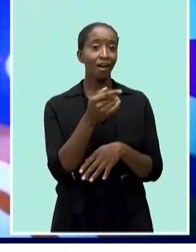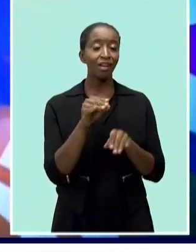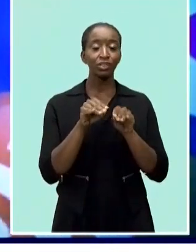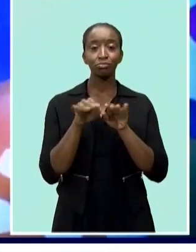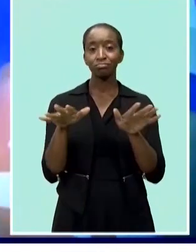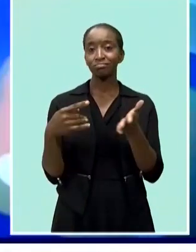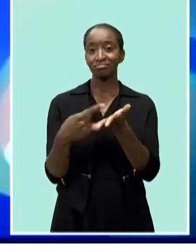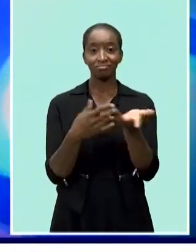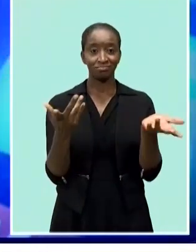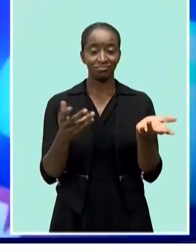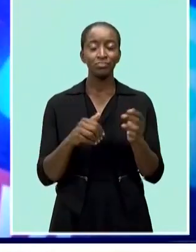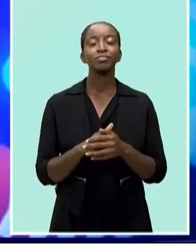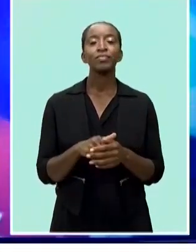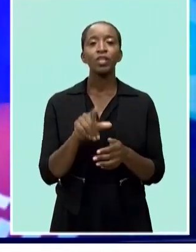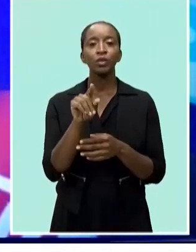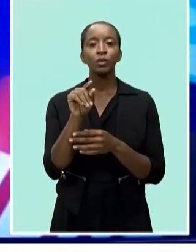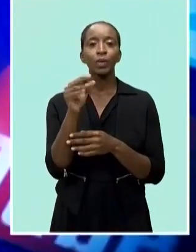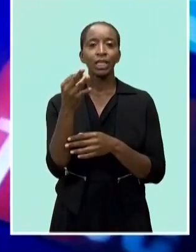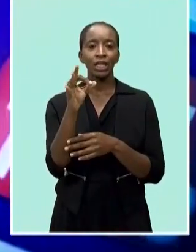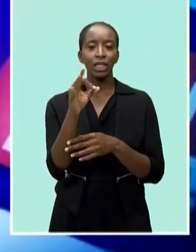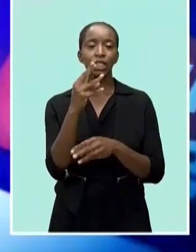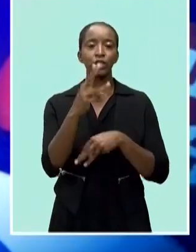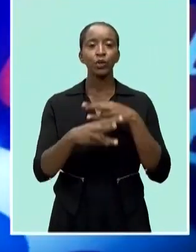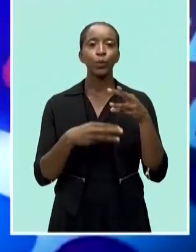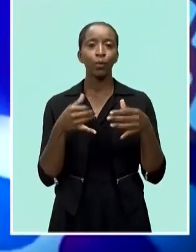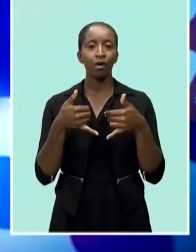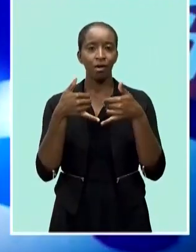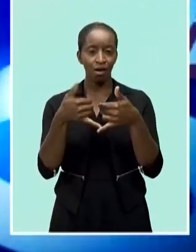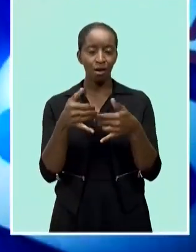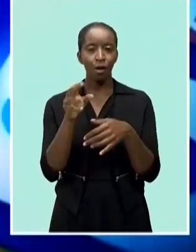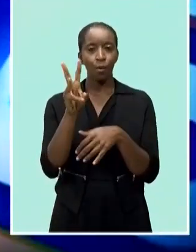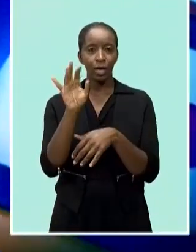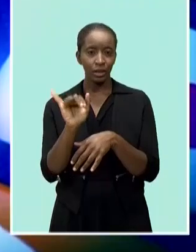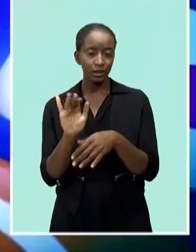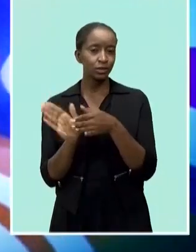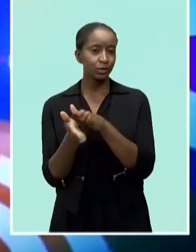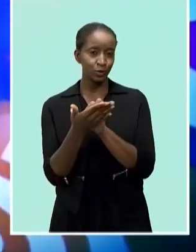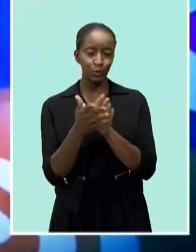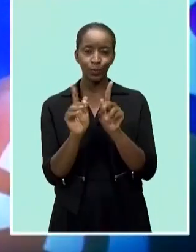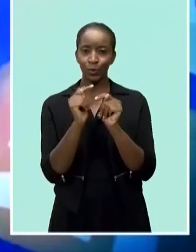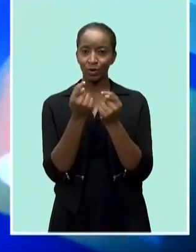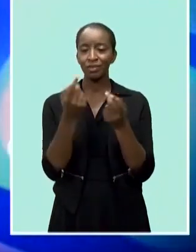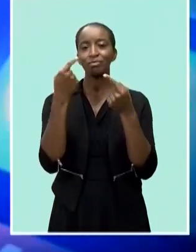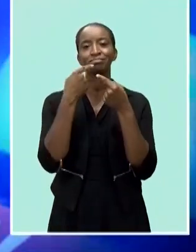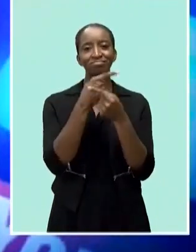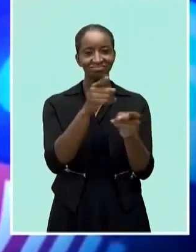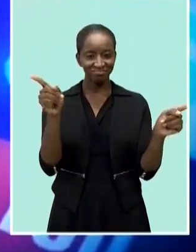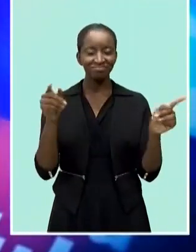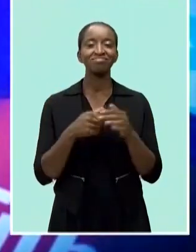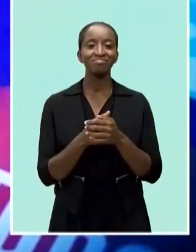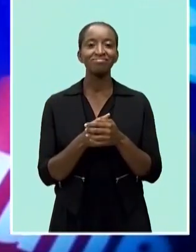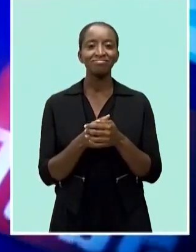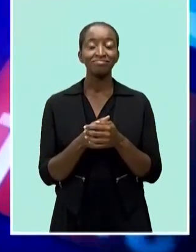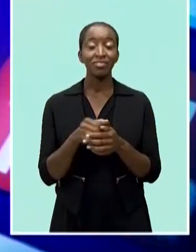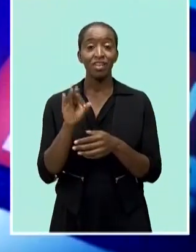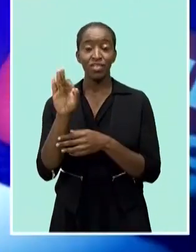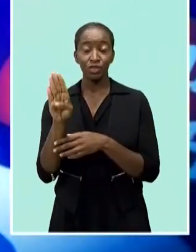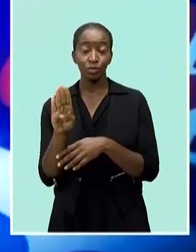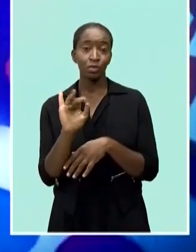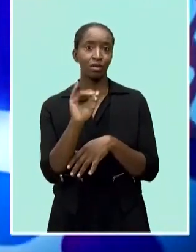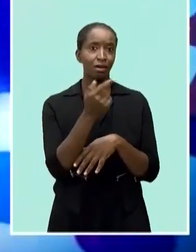West Indies World Cup squad has been announced. We'll have the full story in the sports segment in just a few, but social media has been buzzing